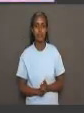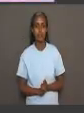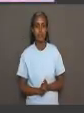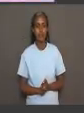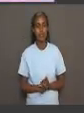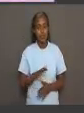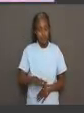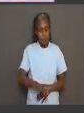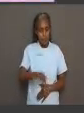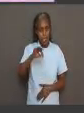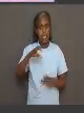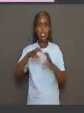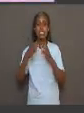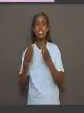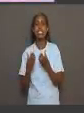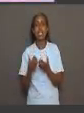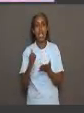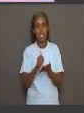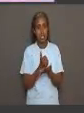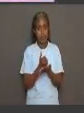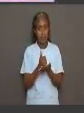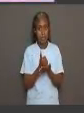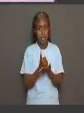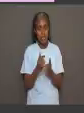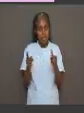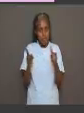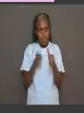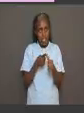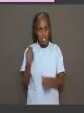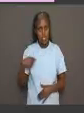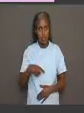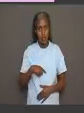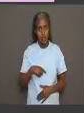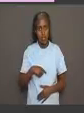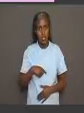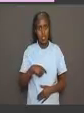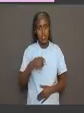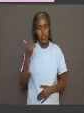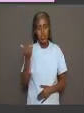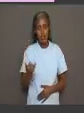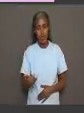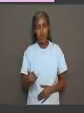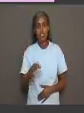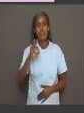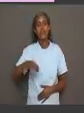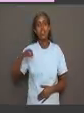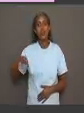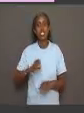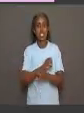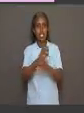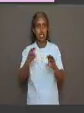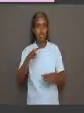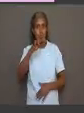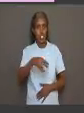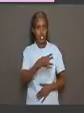To find the class mean, first we draw a frequency distribution table.